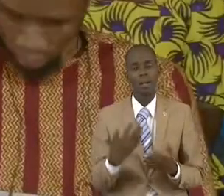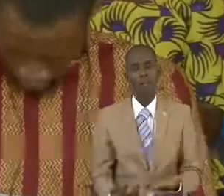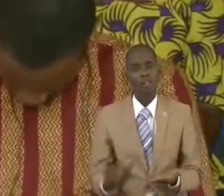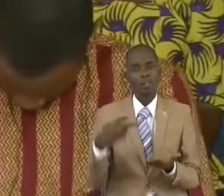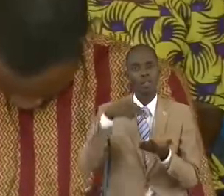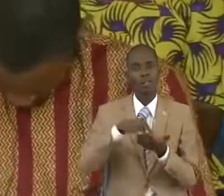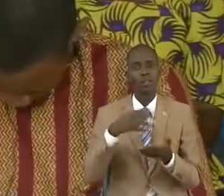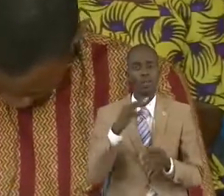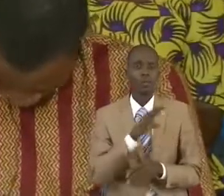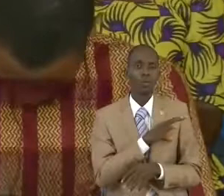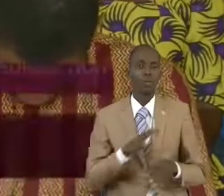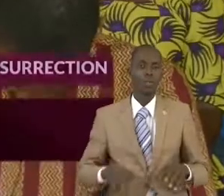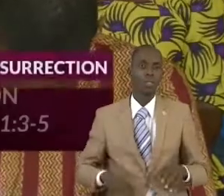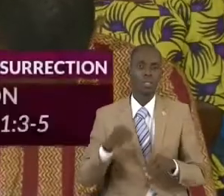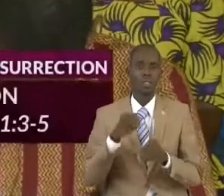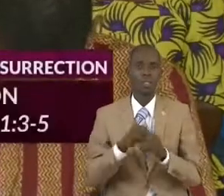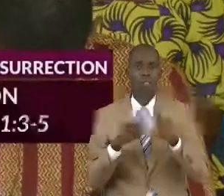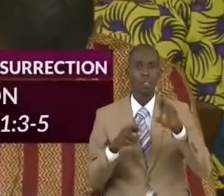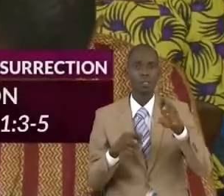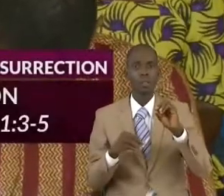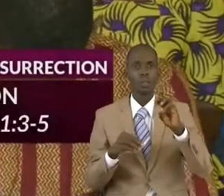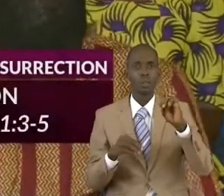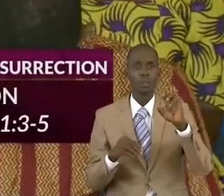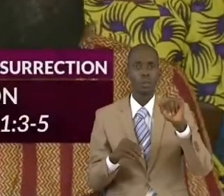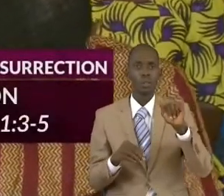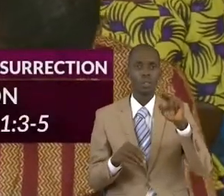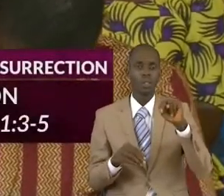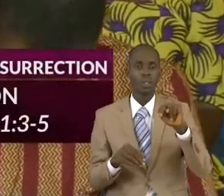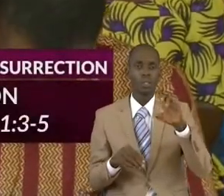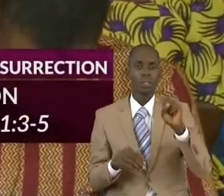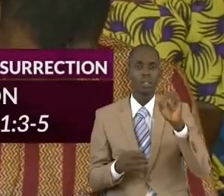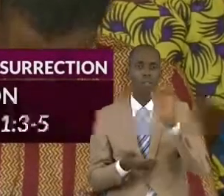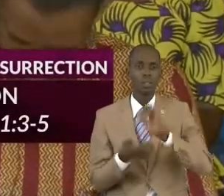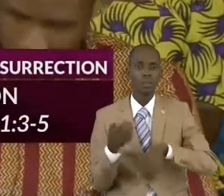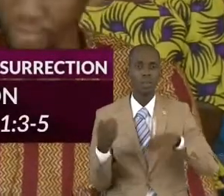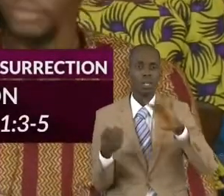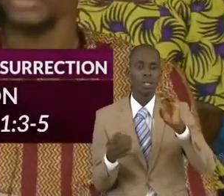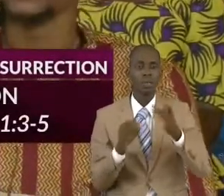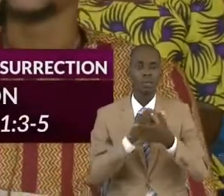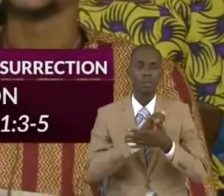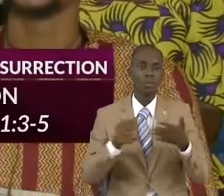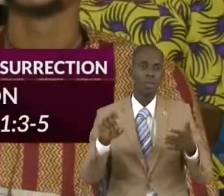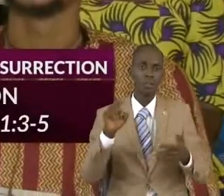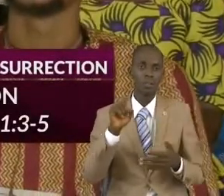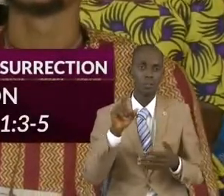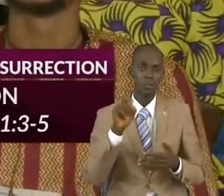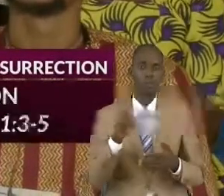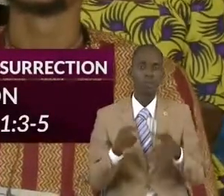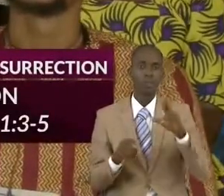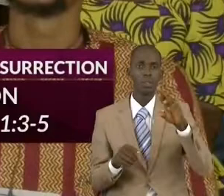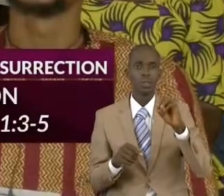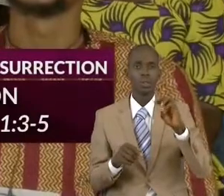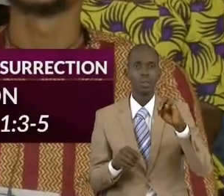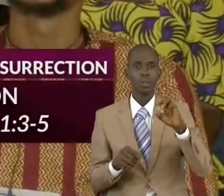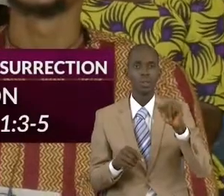chapter 8, and I'm reading from verse 11.